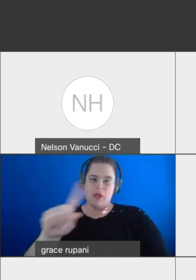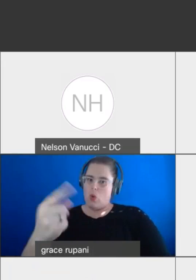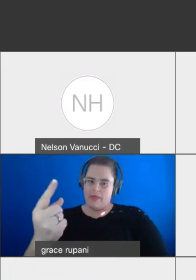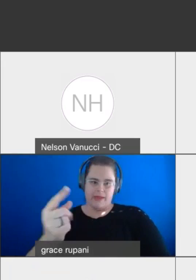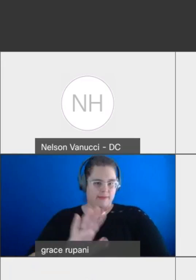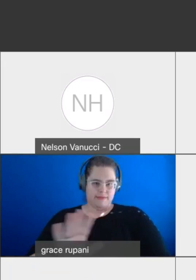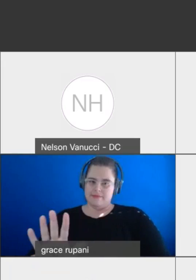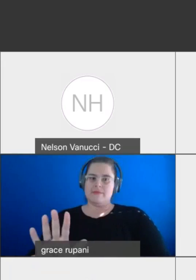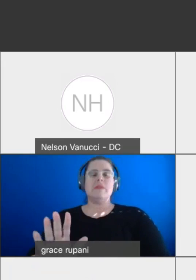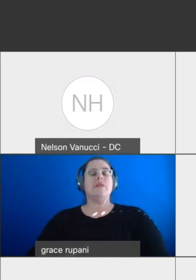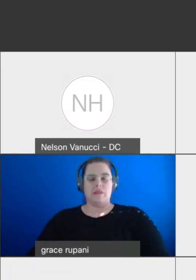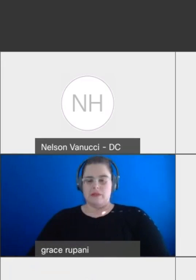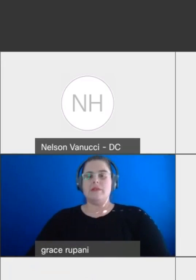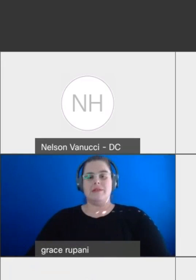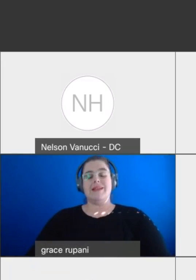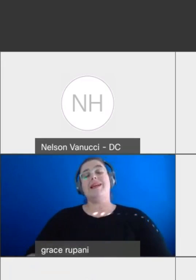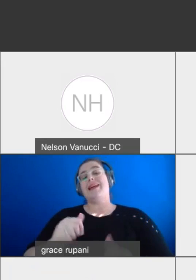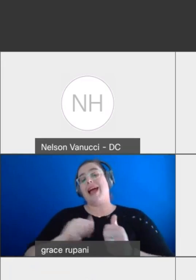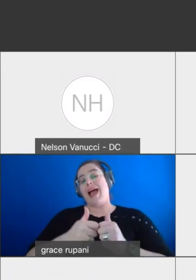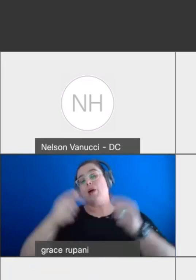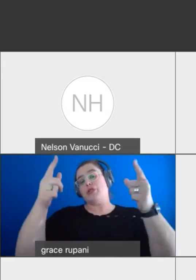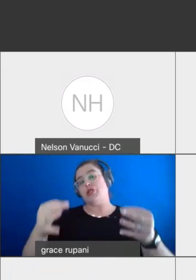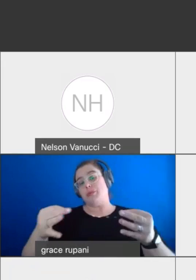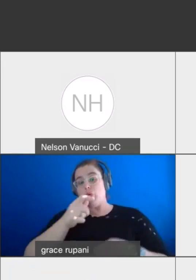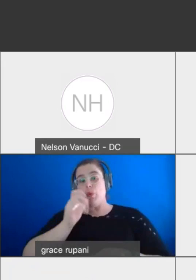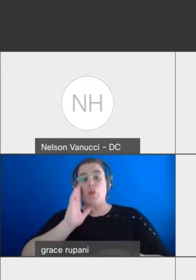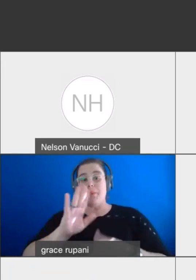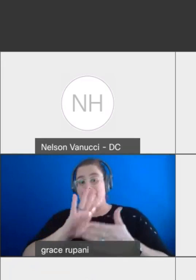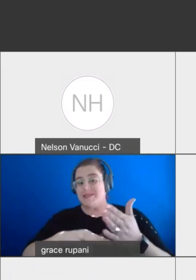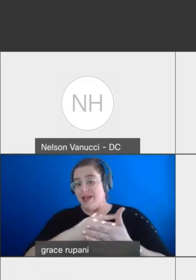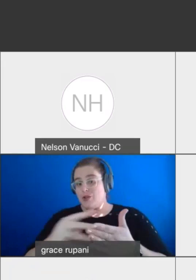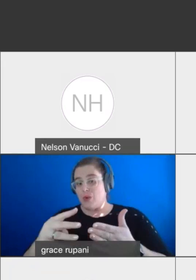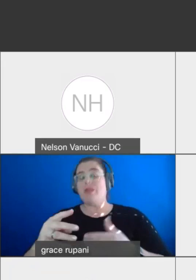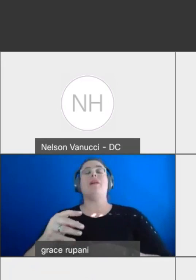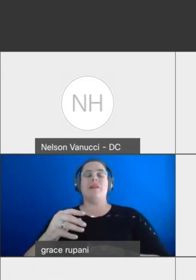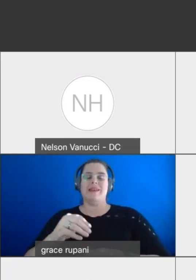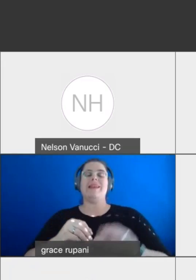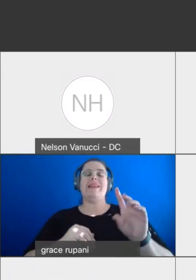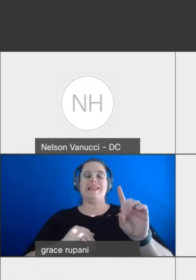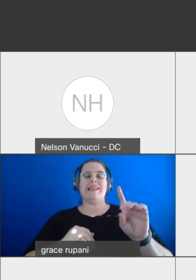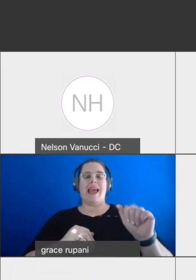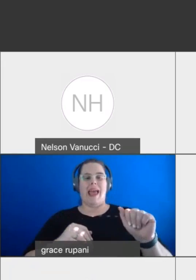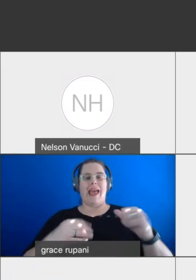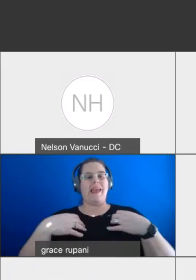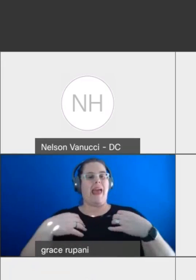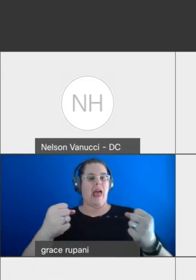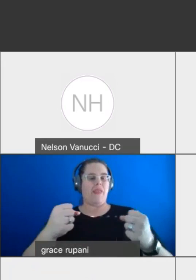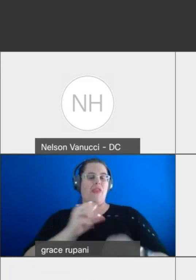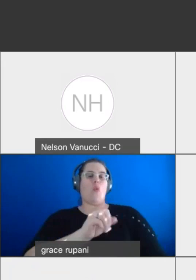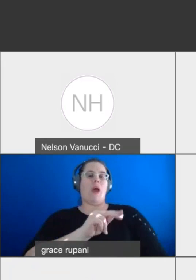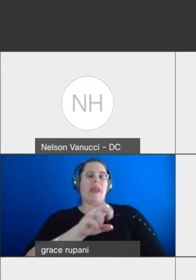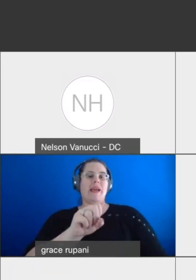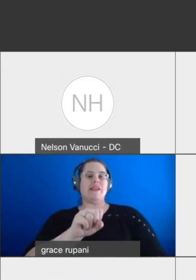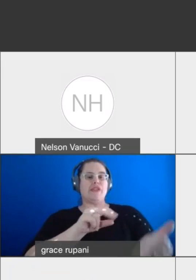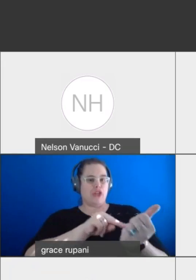be scheduled for those is that there's coordination between the DDA health and wellness nurse consultants, and the